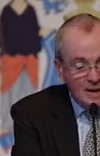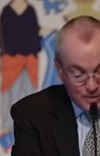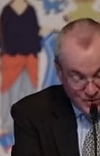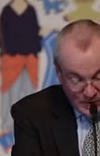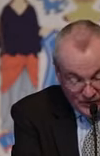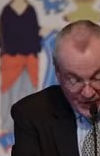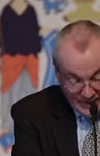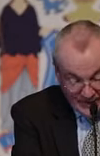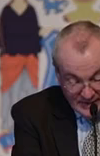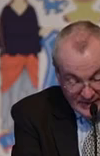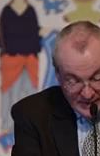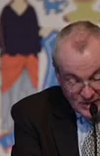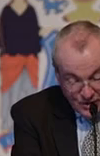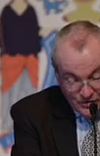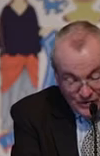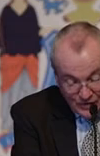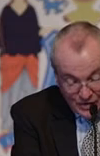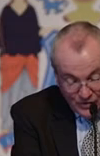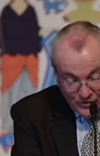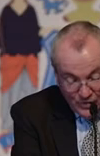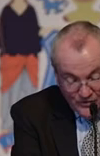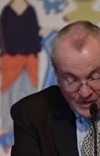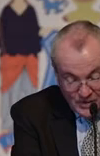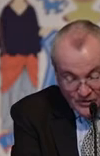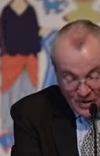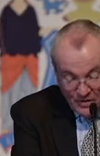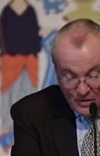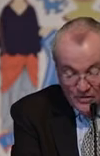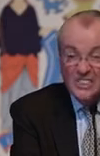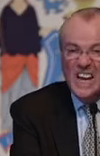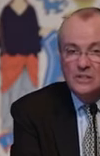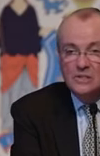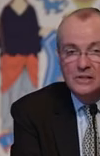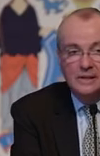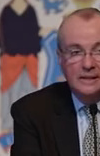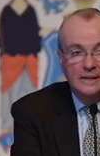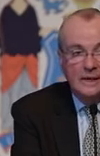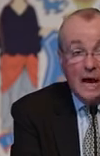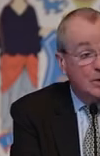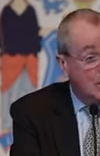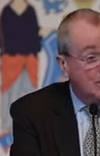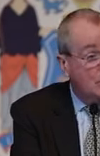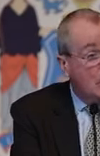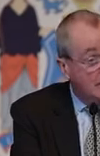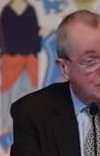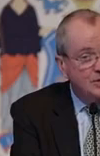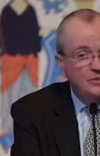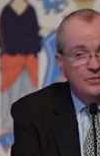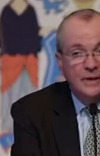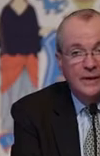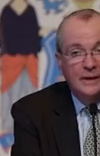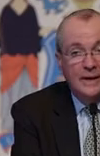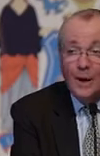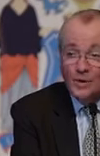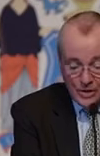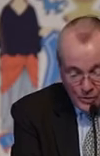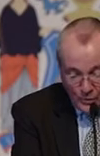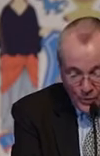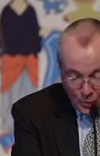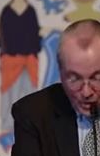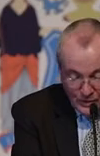night, April 22nd. Jersey for Jersey will feature some of our states, I would argue our nations, and I